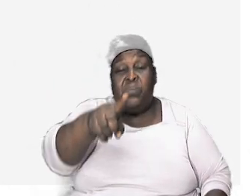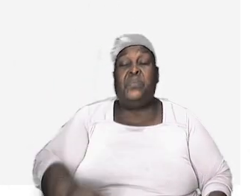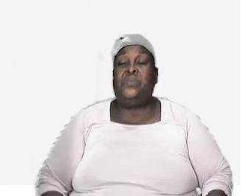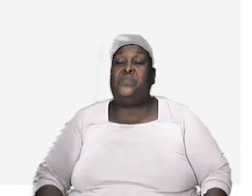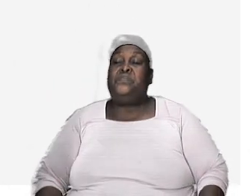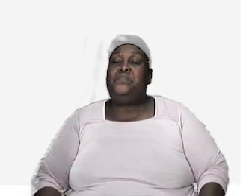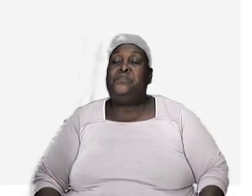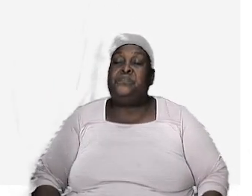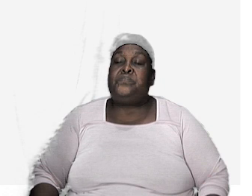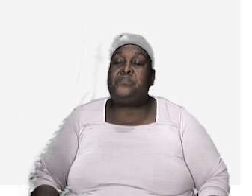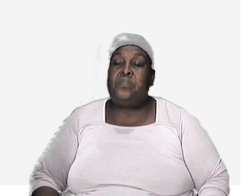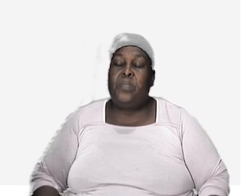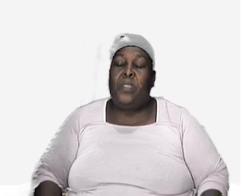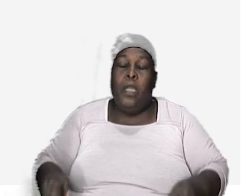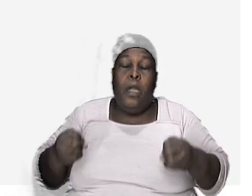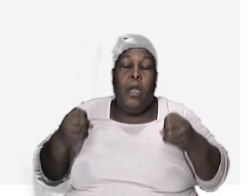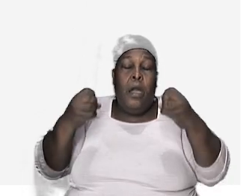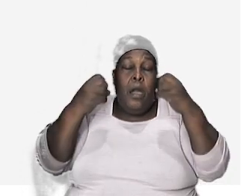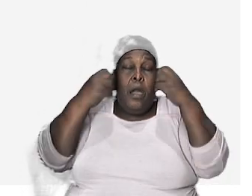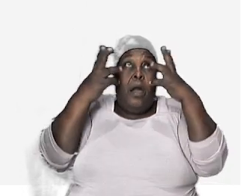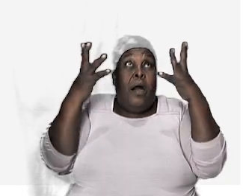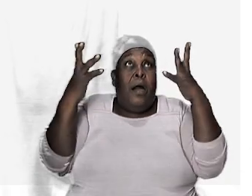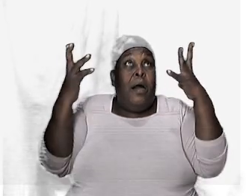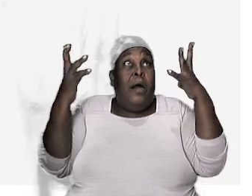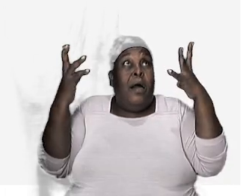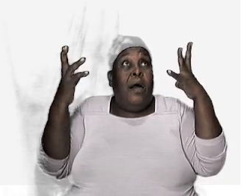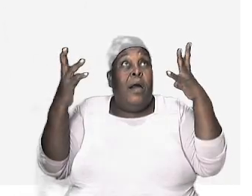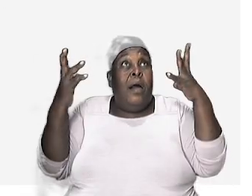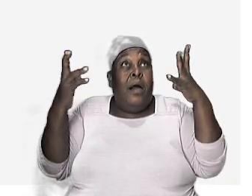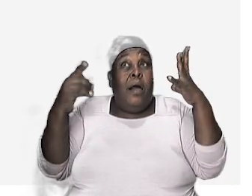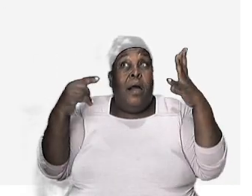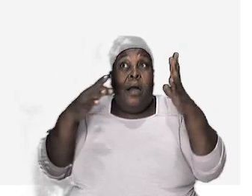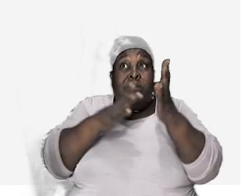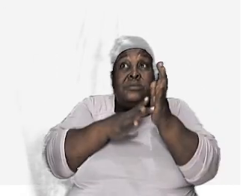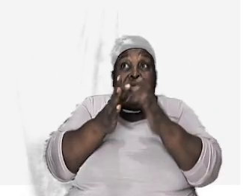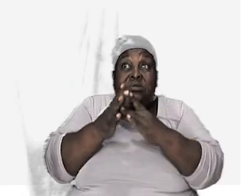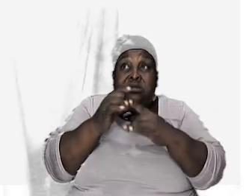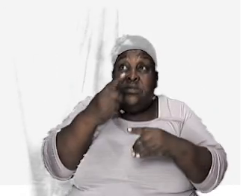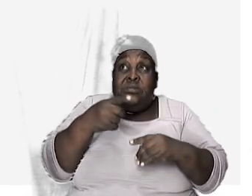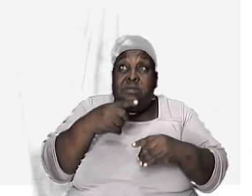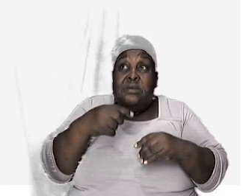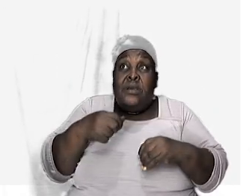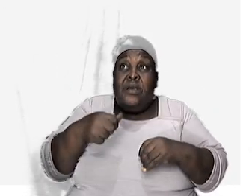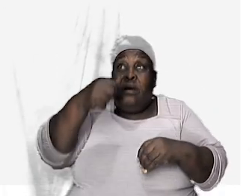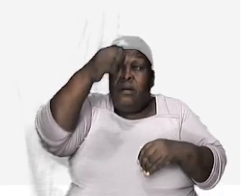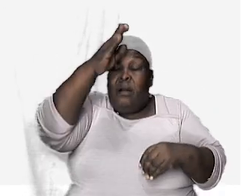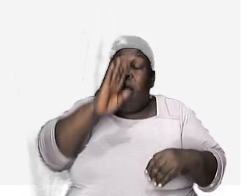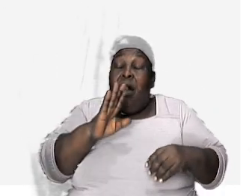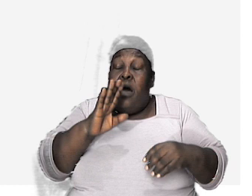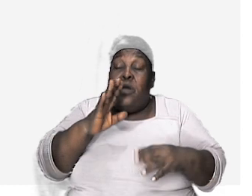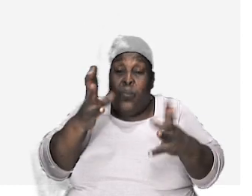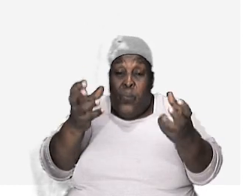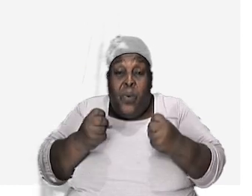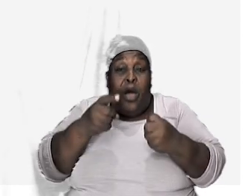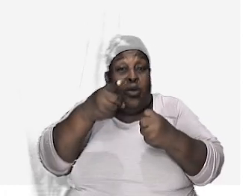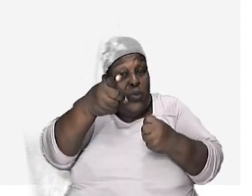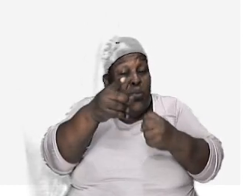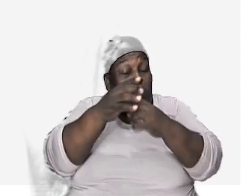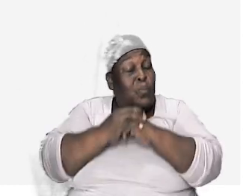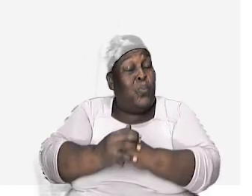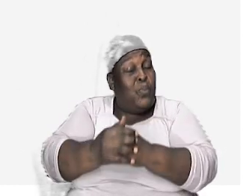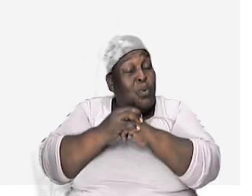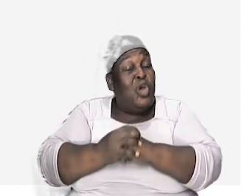This must have blown the woman's mind. The Father seeks you to worship him. God wants you to worship and to fellowship with